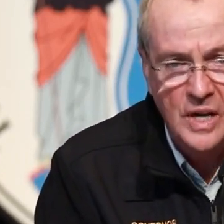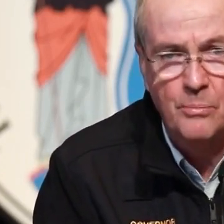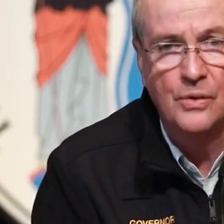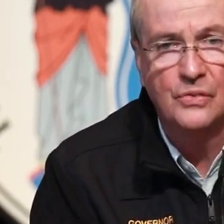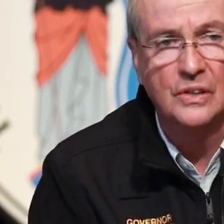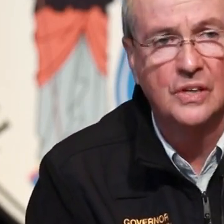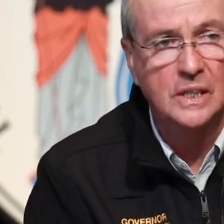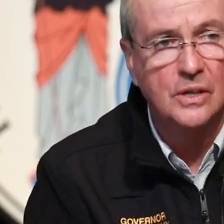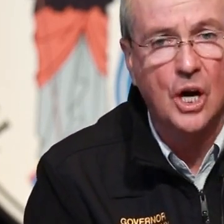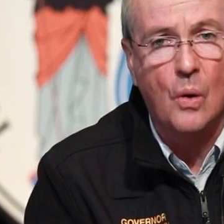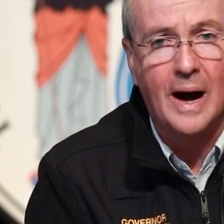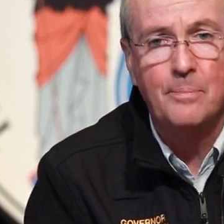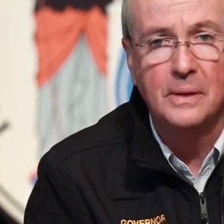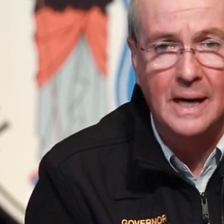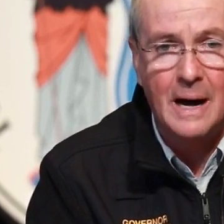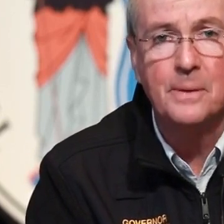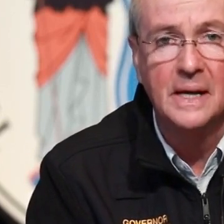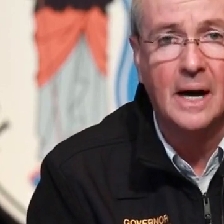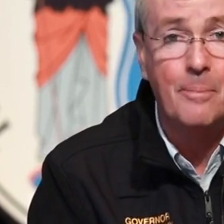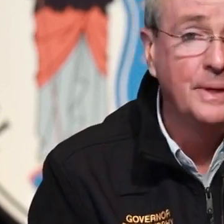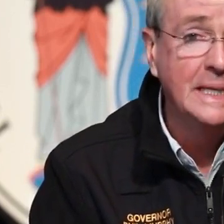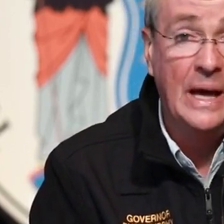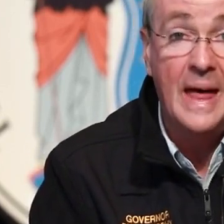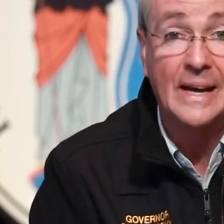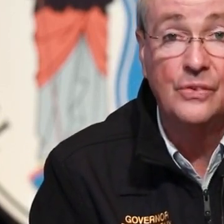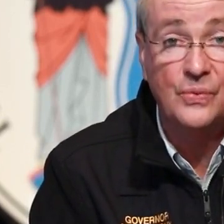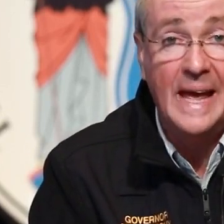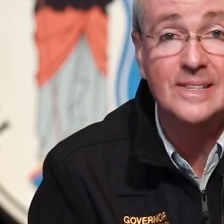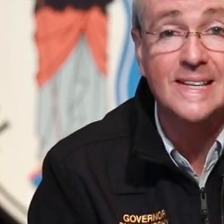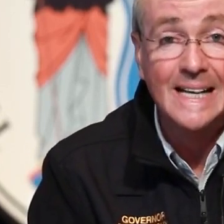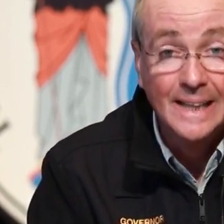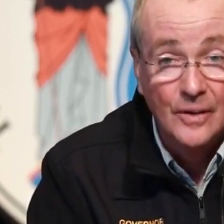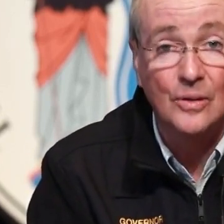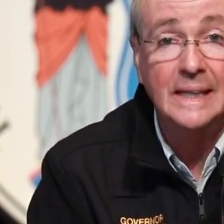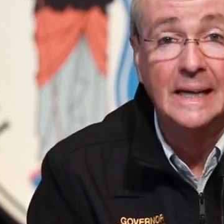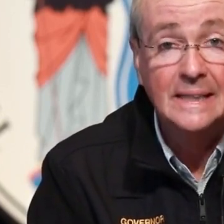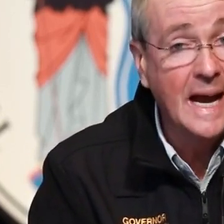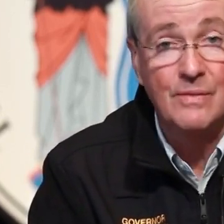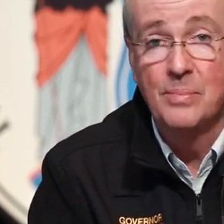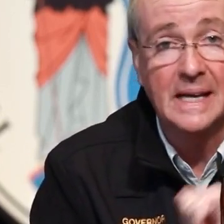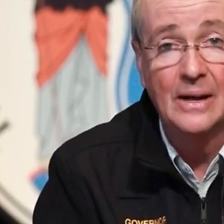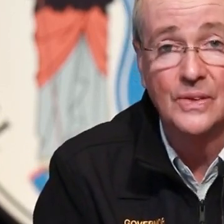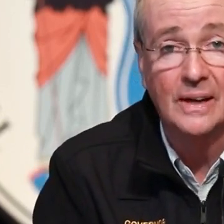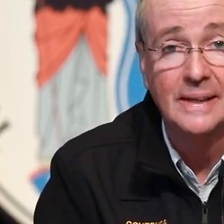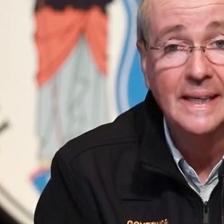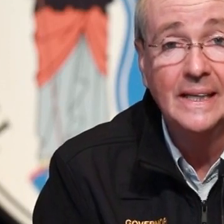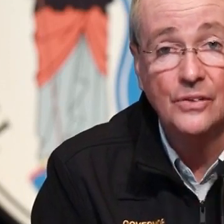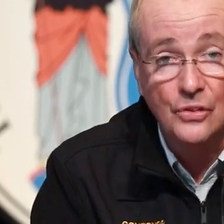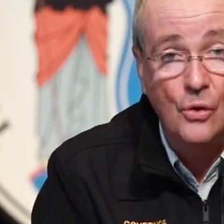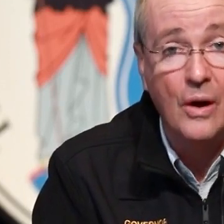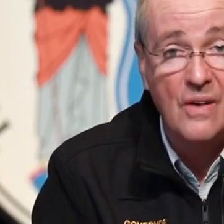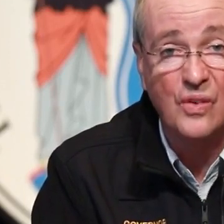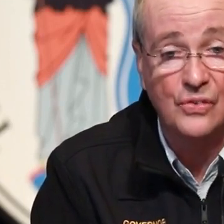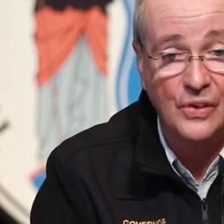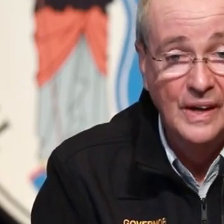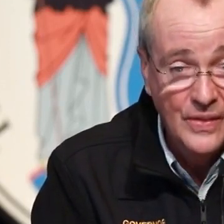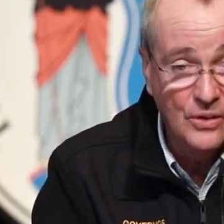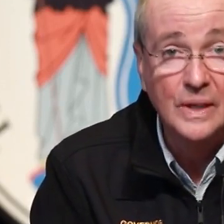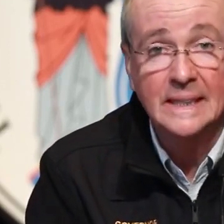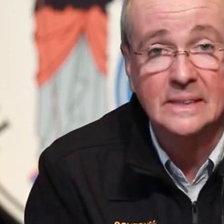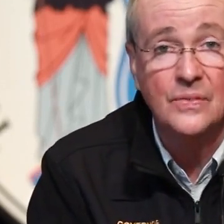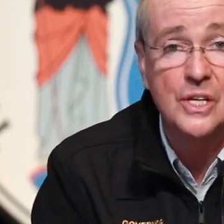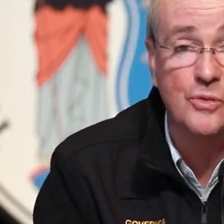those numbers continue to go up, up, and up. And again, that is thanks literally to everybody out there. It is your efforts